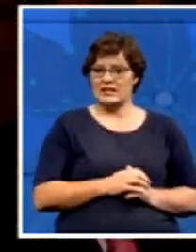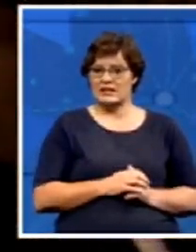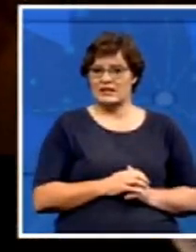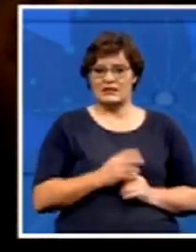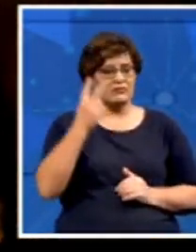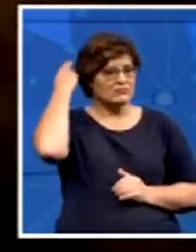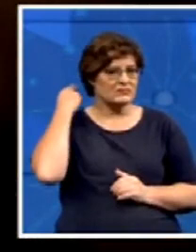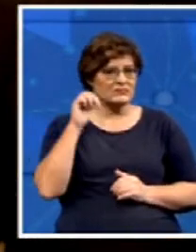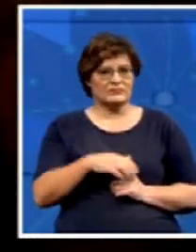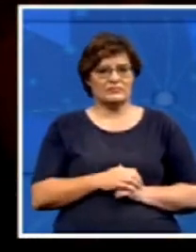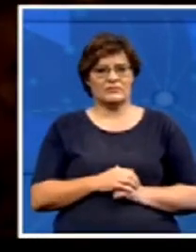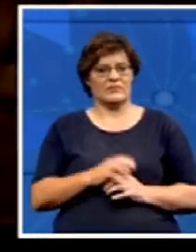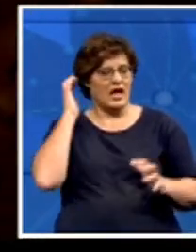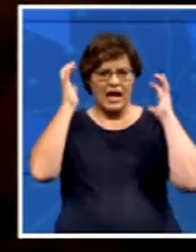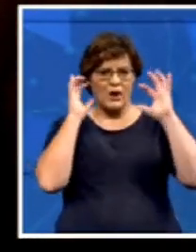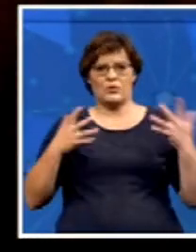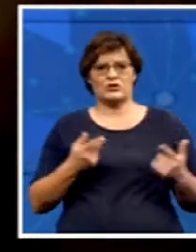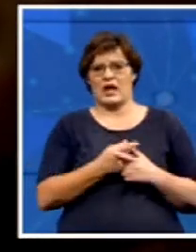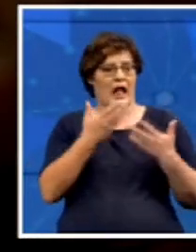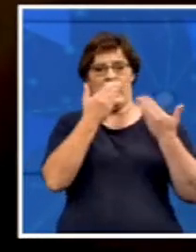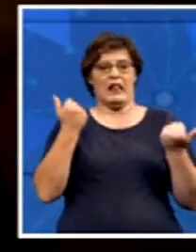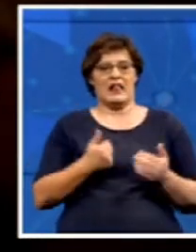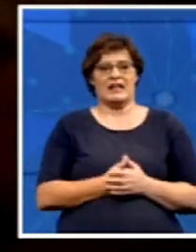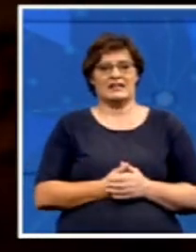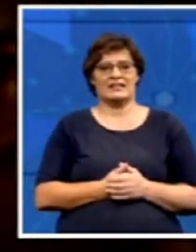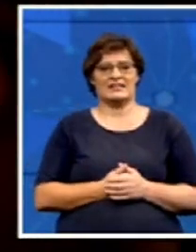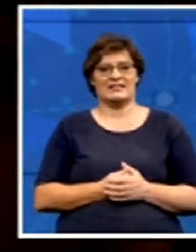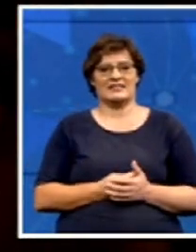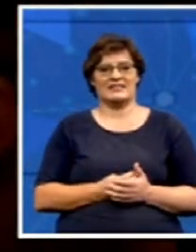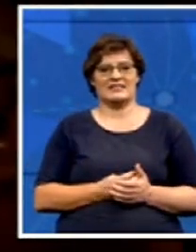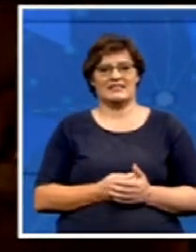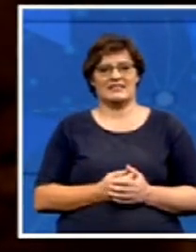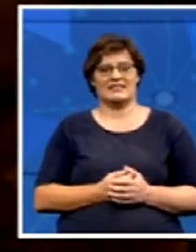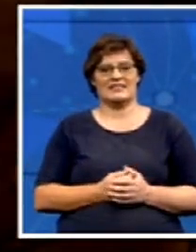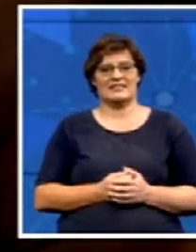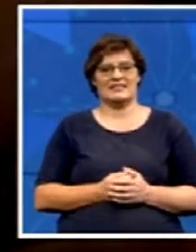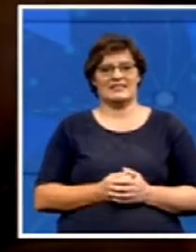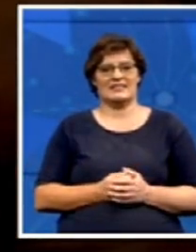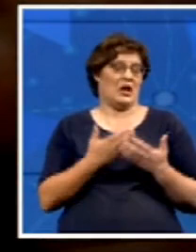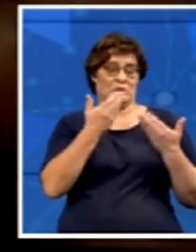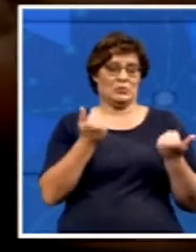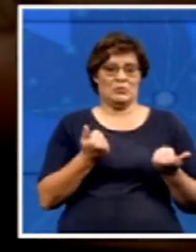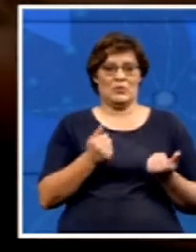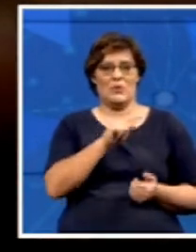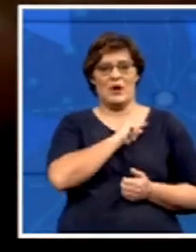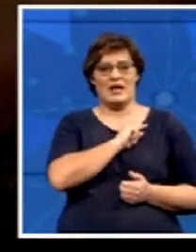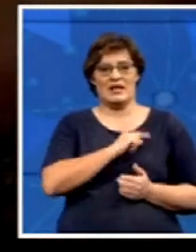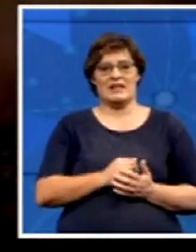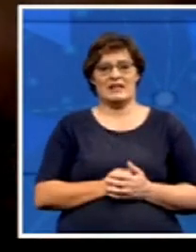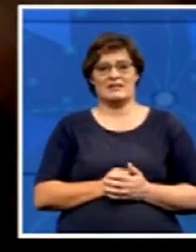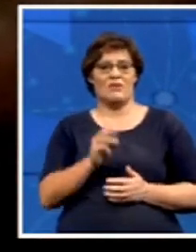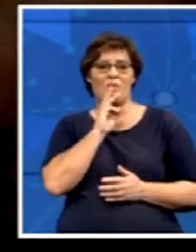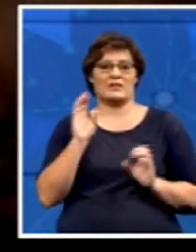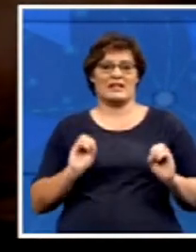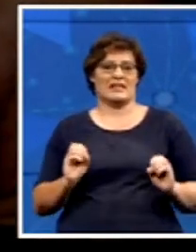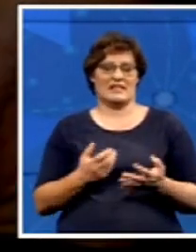hair? I don't know. I don't know how I'm going to be. Yeah, I don't know because now there's no water here. Yeah, I can't. Yeah. You're